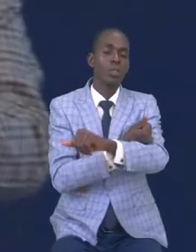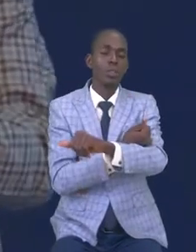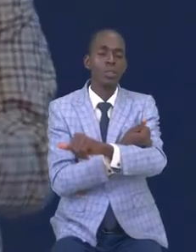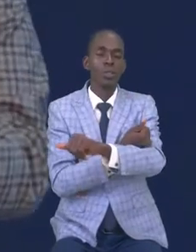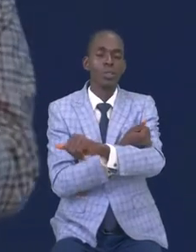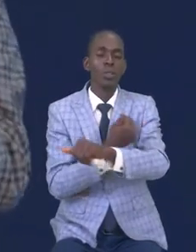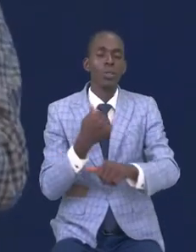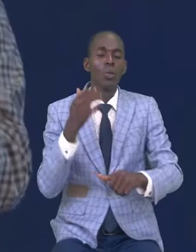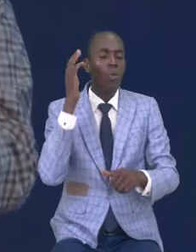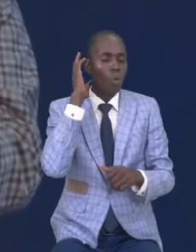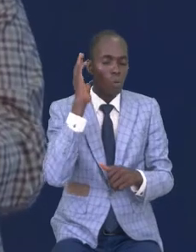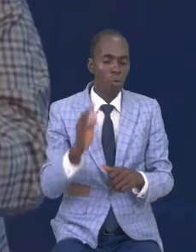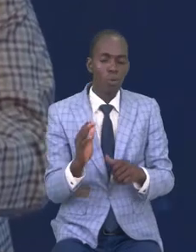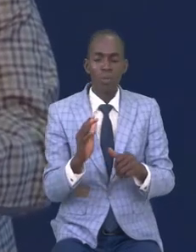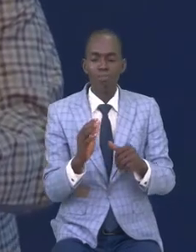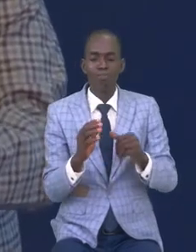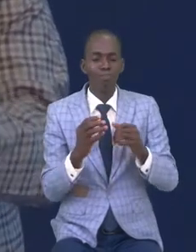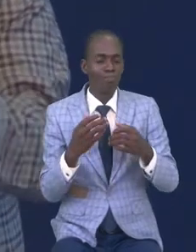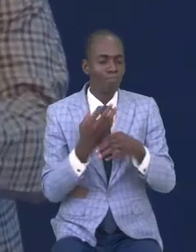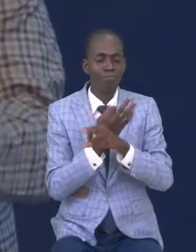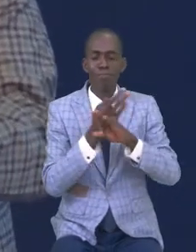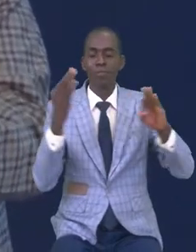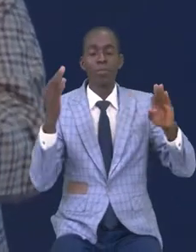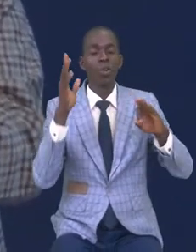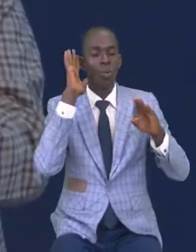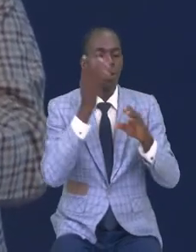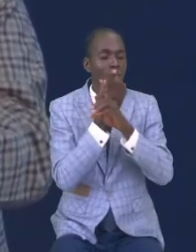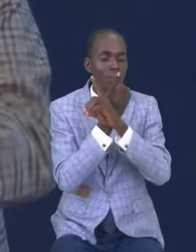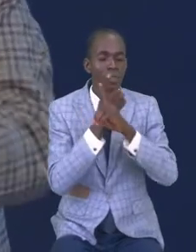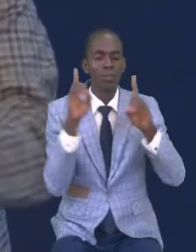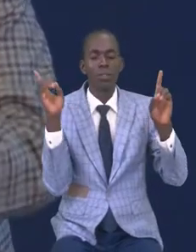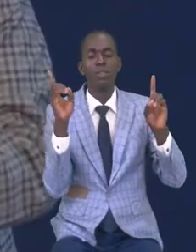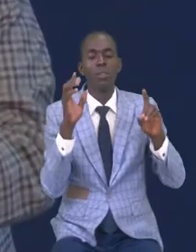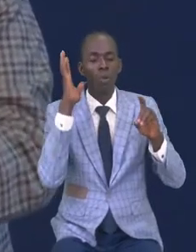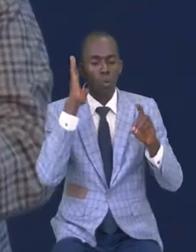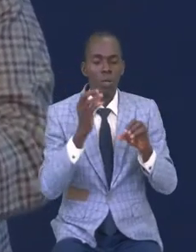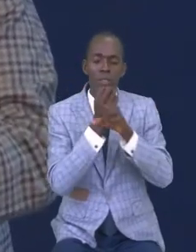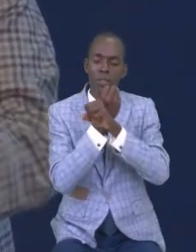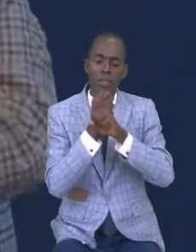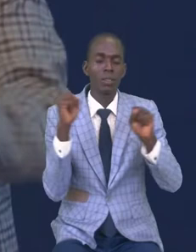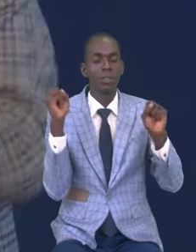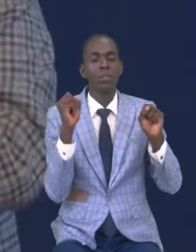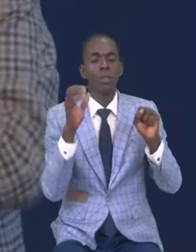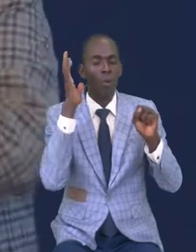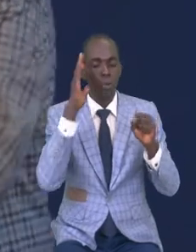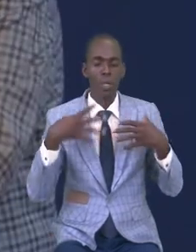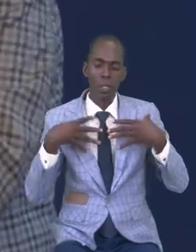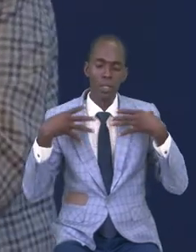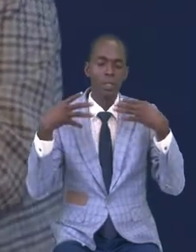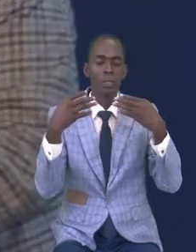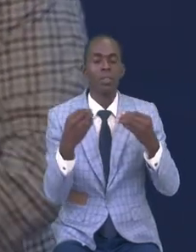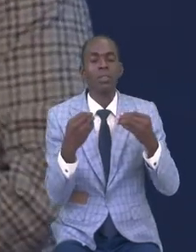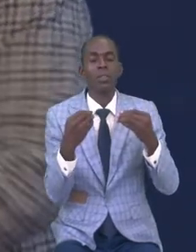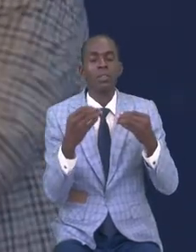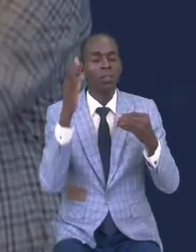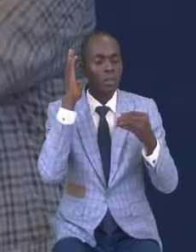will emancipate, will deliver, will save, will heal,